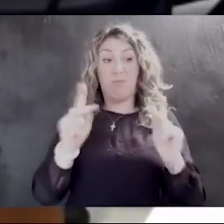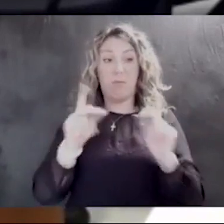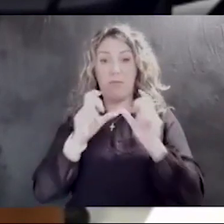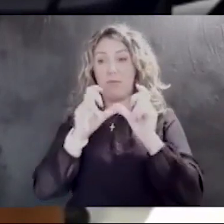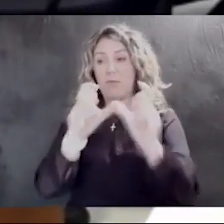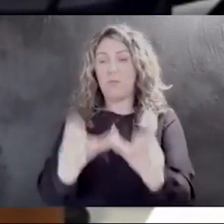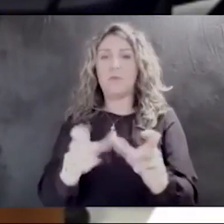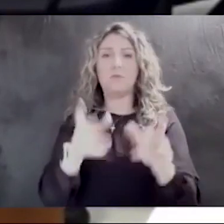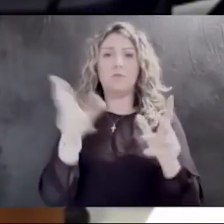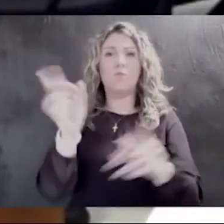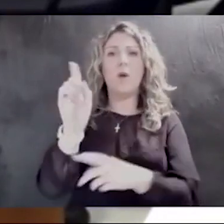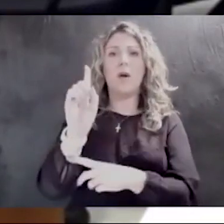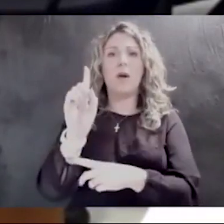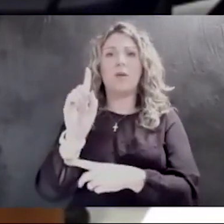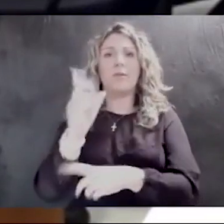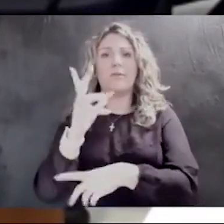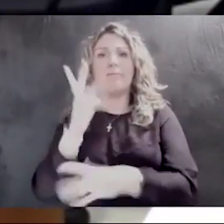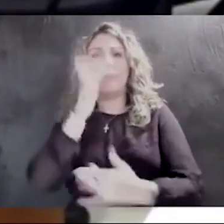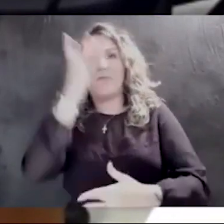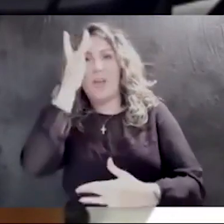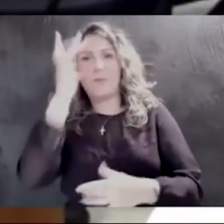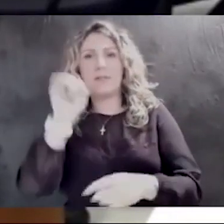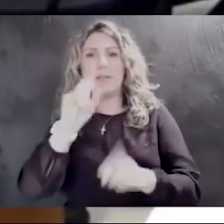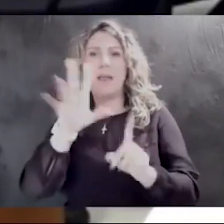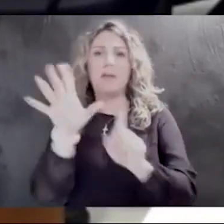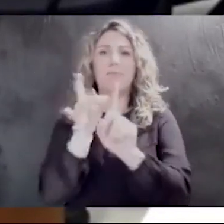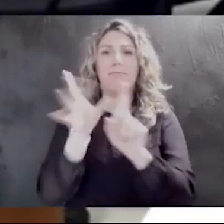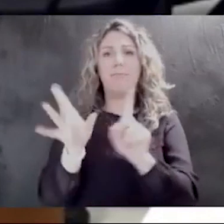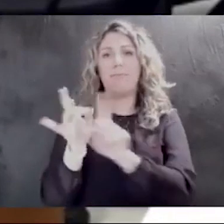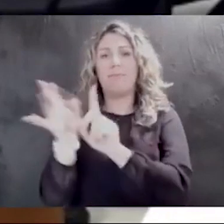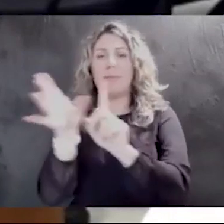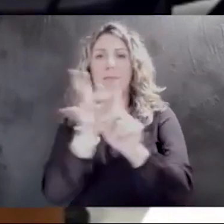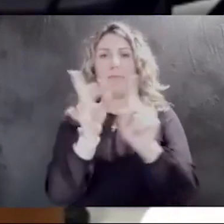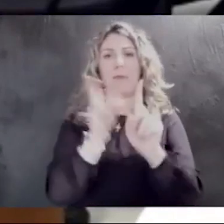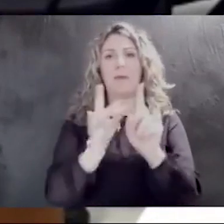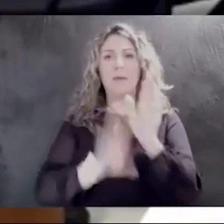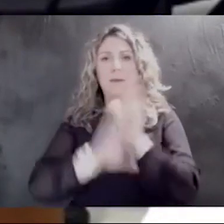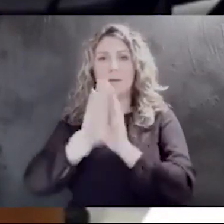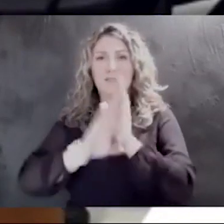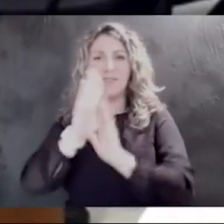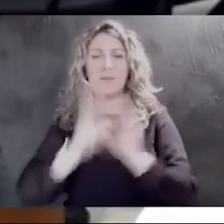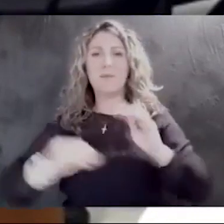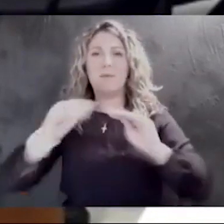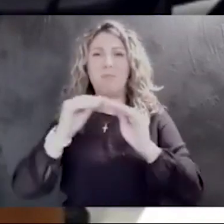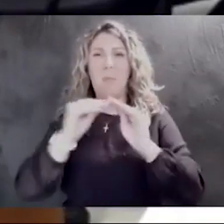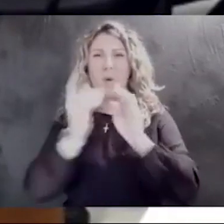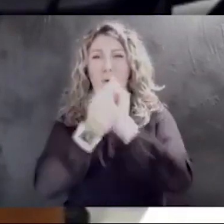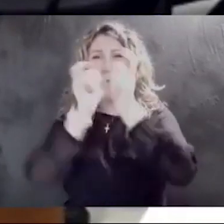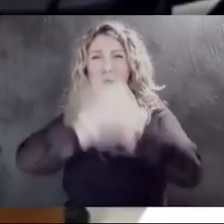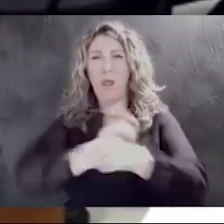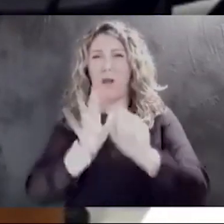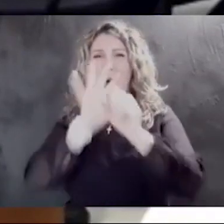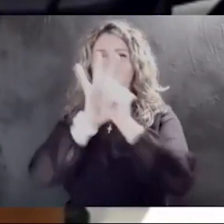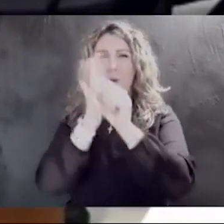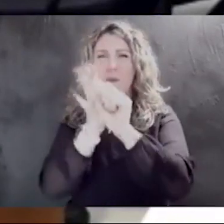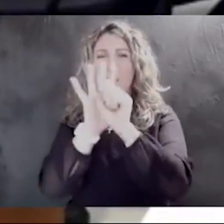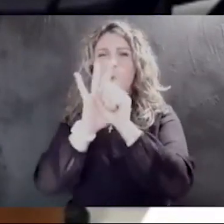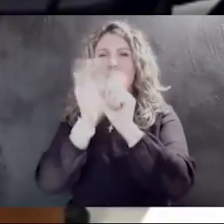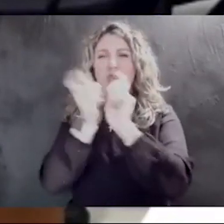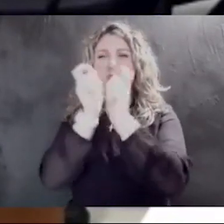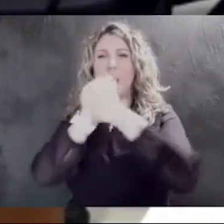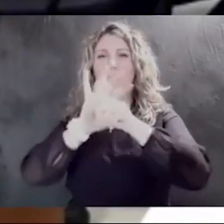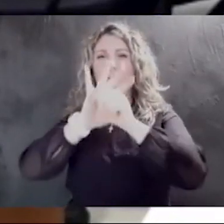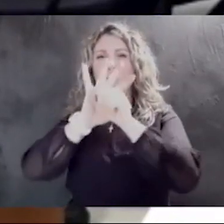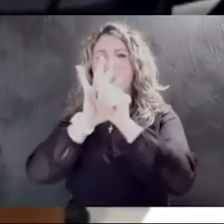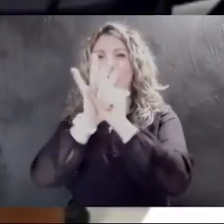virus can infect, then we're at risk for developing additional mutations. And we hope we don't get one that